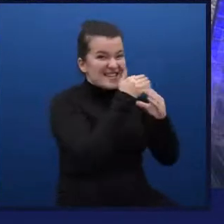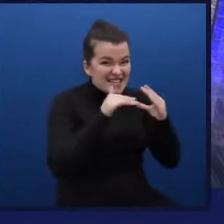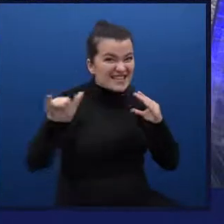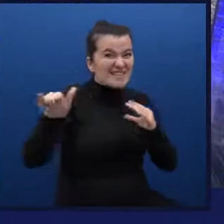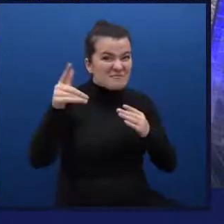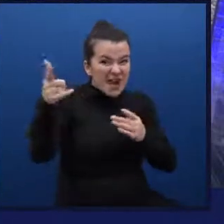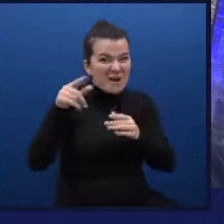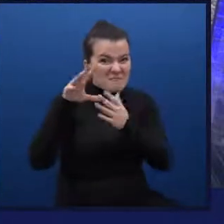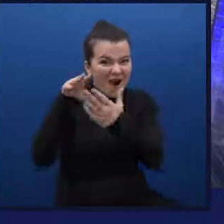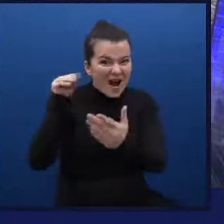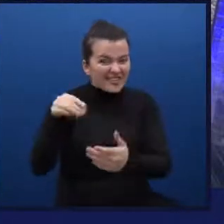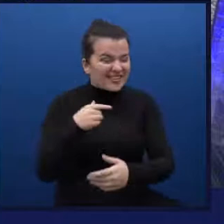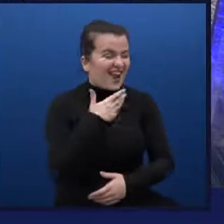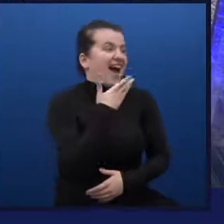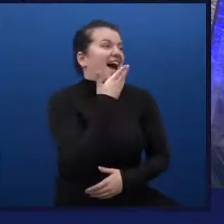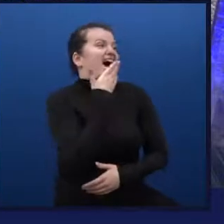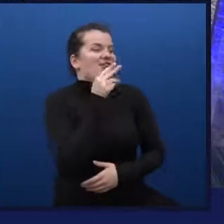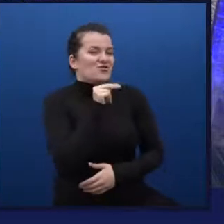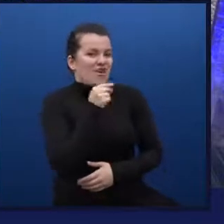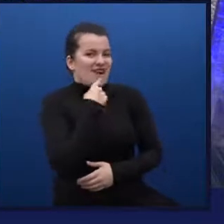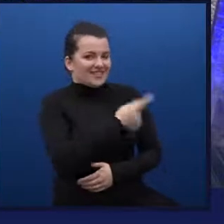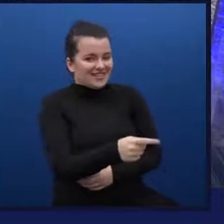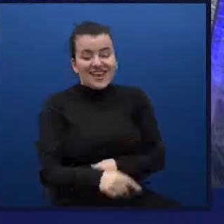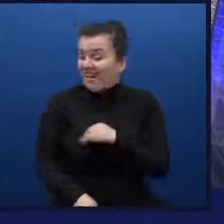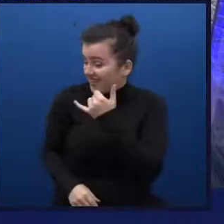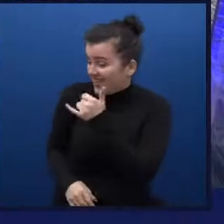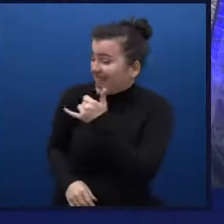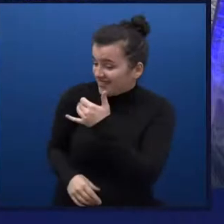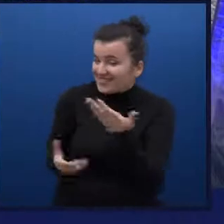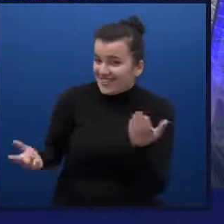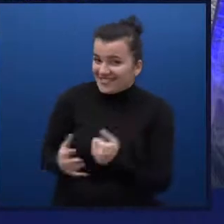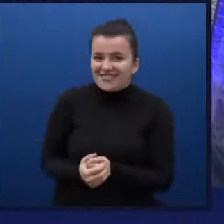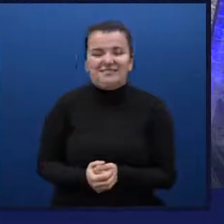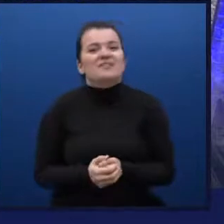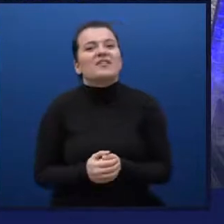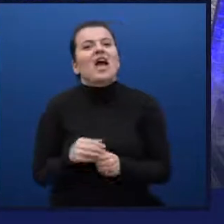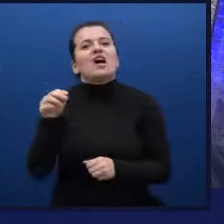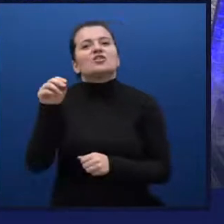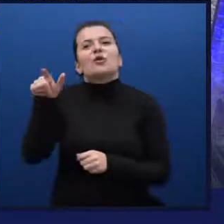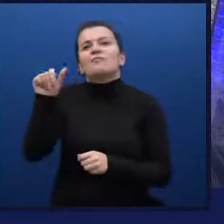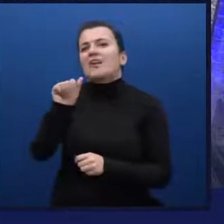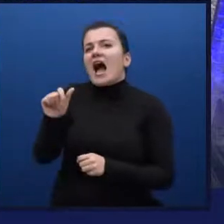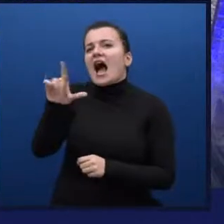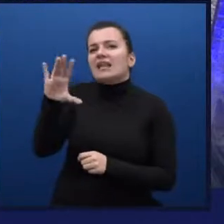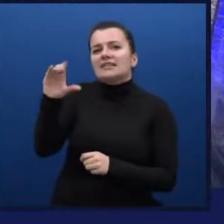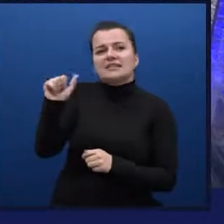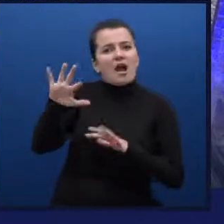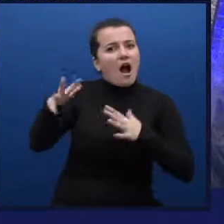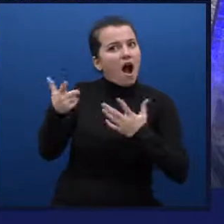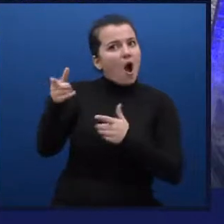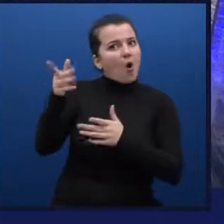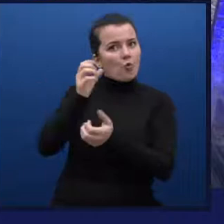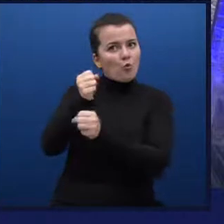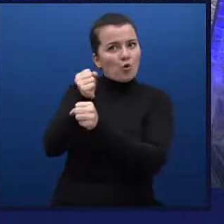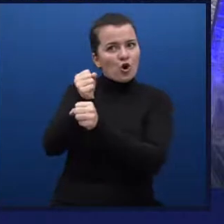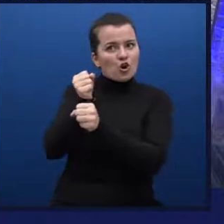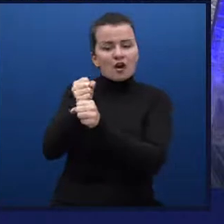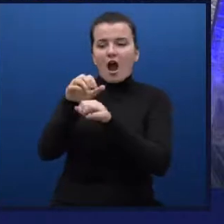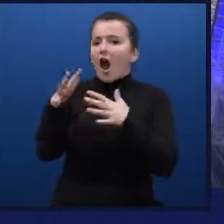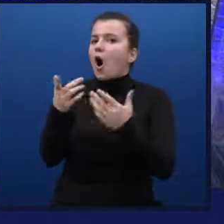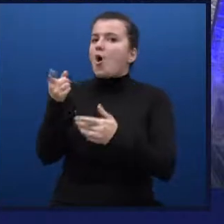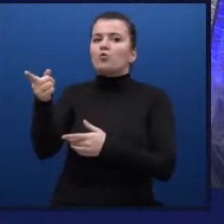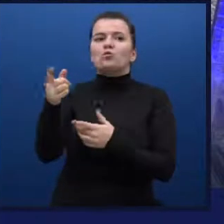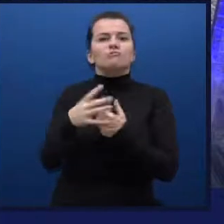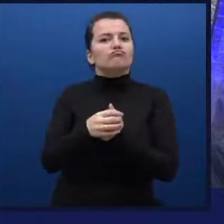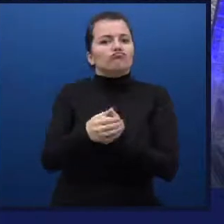stuff. So, Alicia, how is that in your work? How do you approach this sort of stuff in your